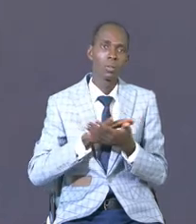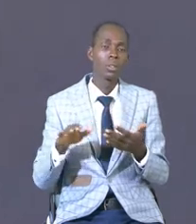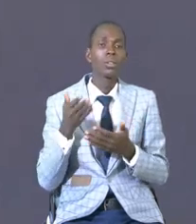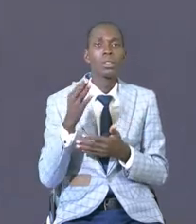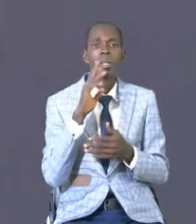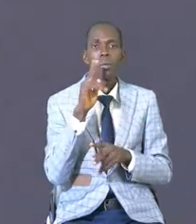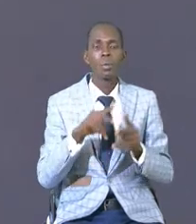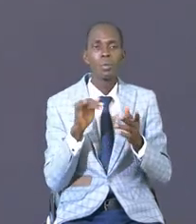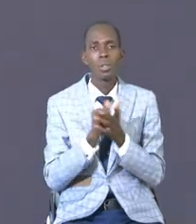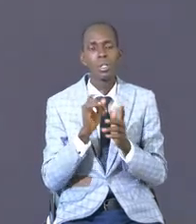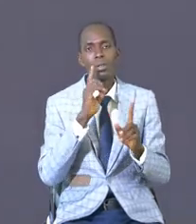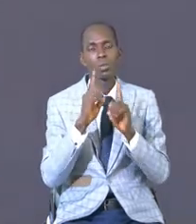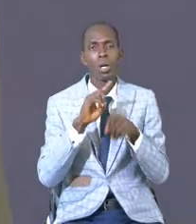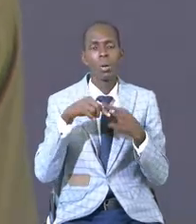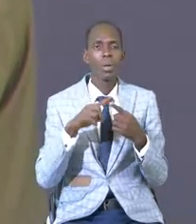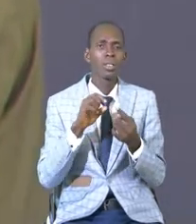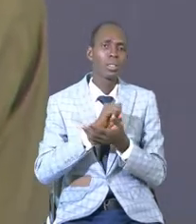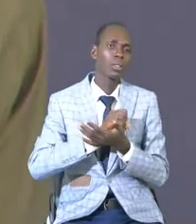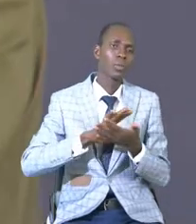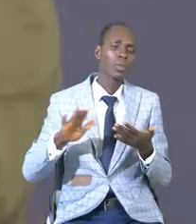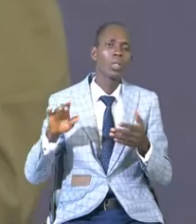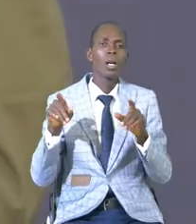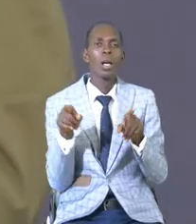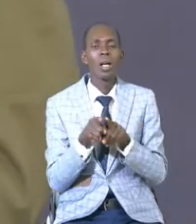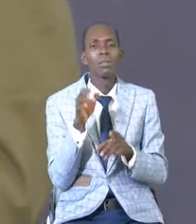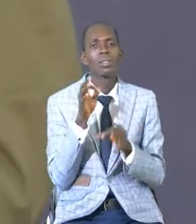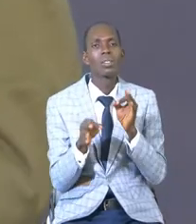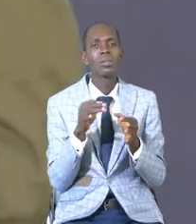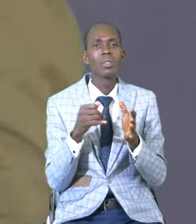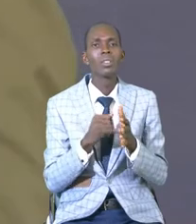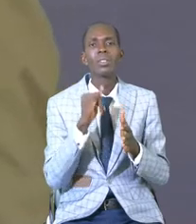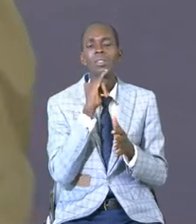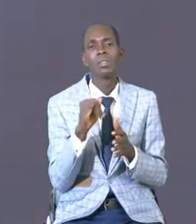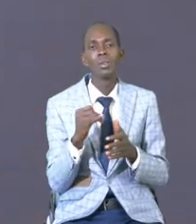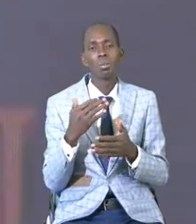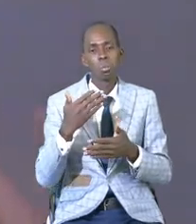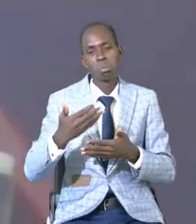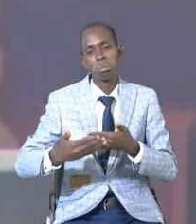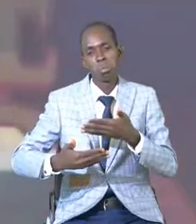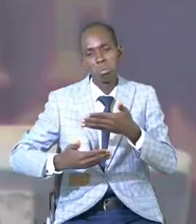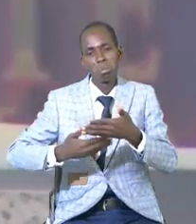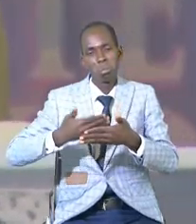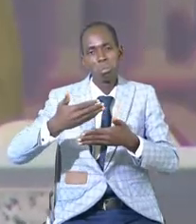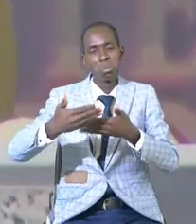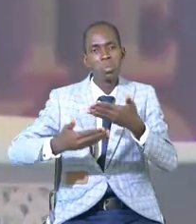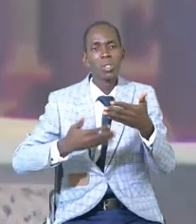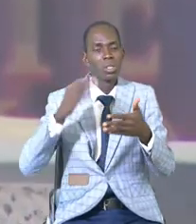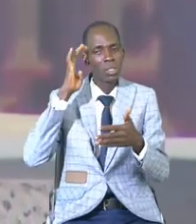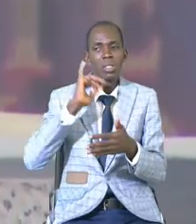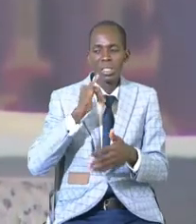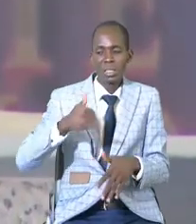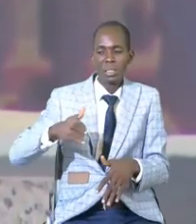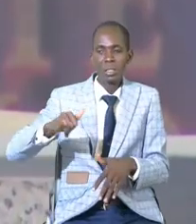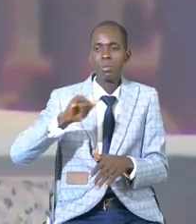about sanctification as if it's ongoing. He's sanctifying us, but he never